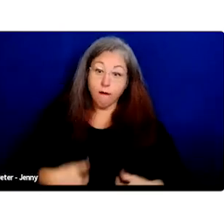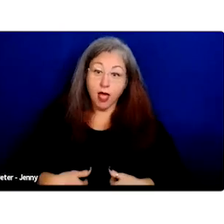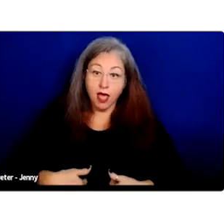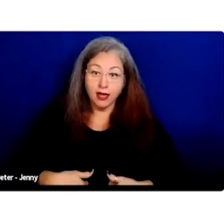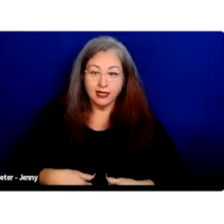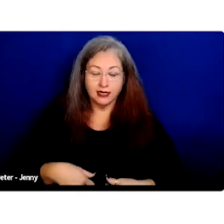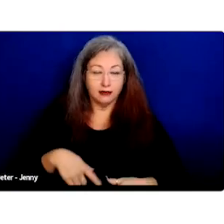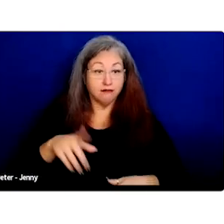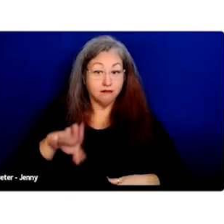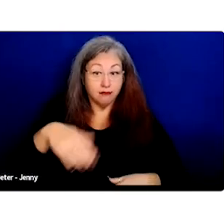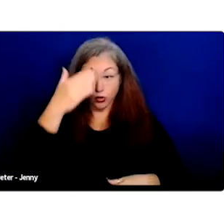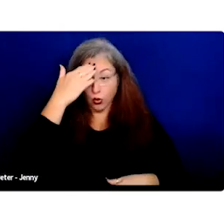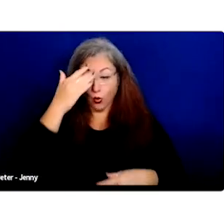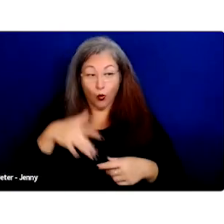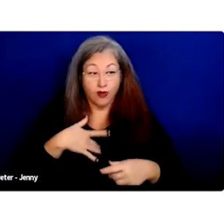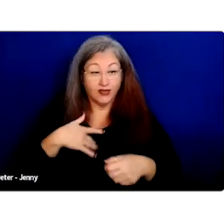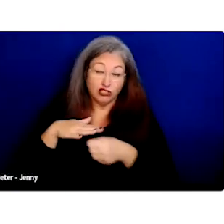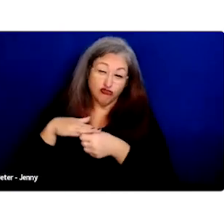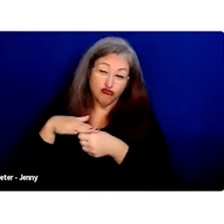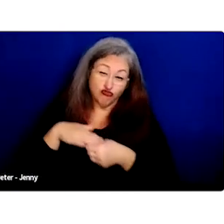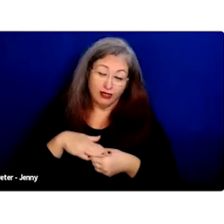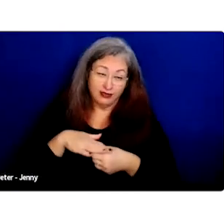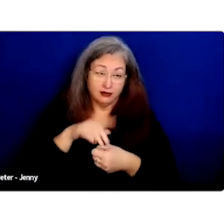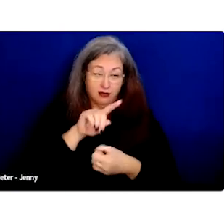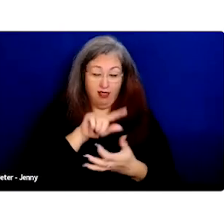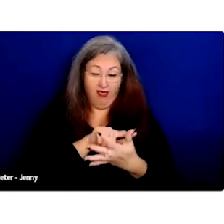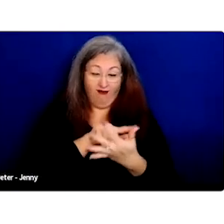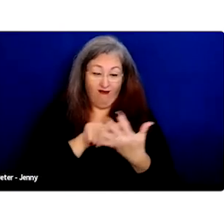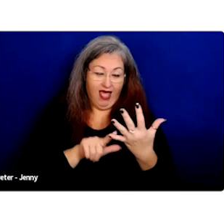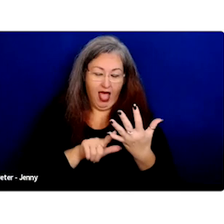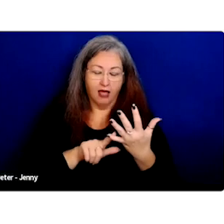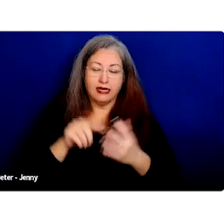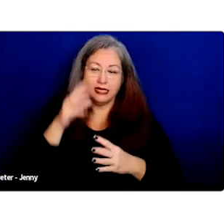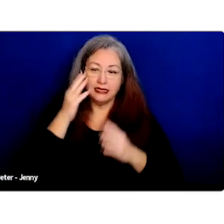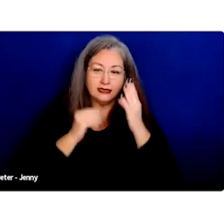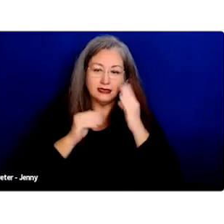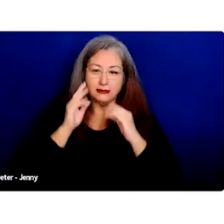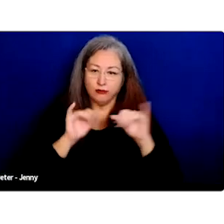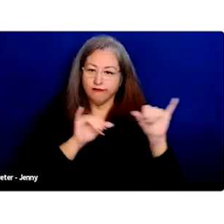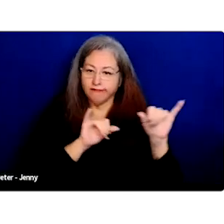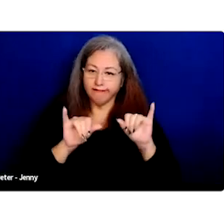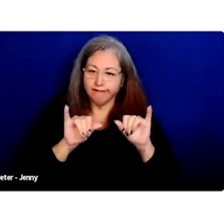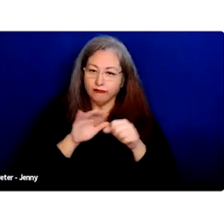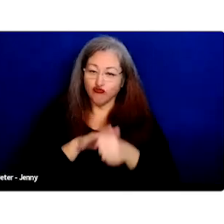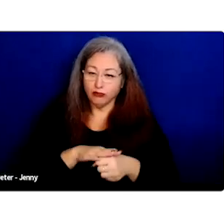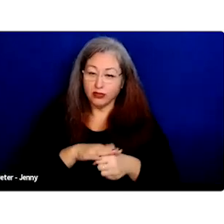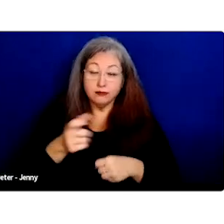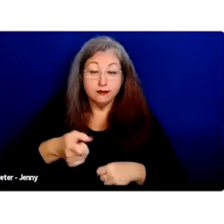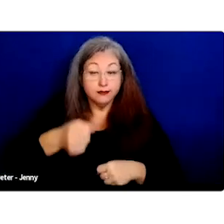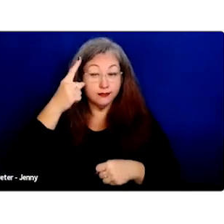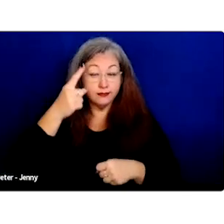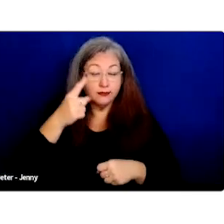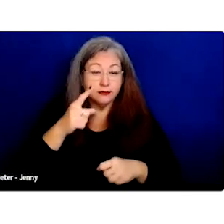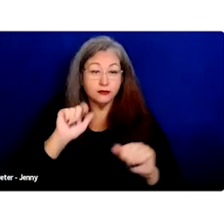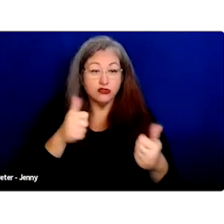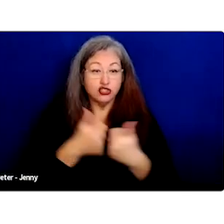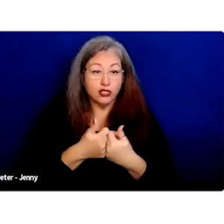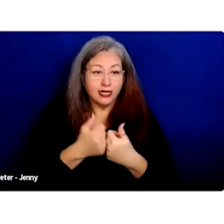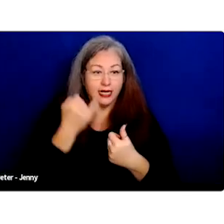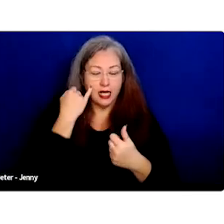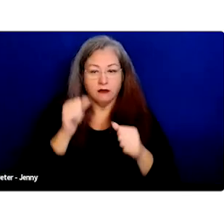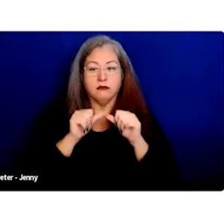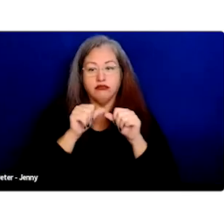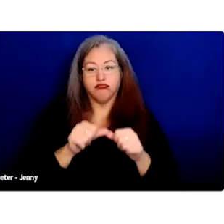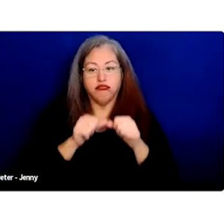stressed out, all 5 of these bodies are experiencing the stress. The challenge with chronic